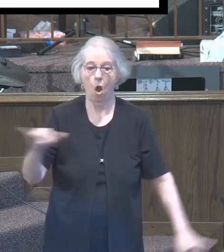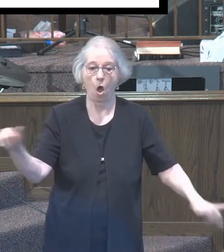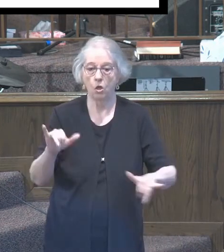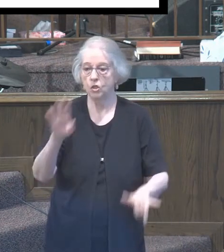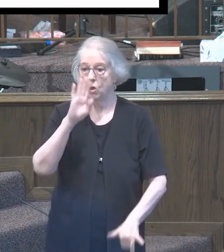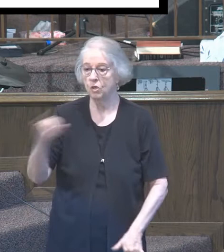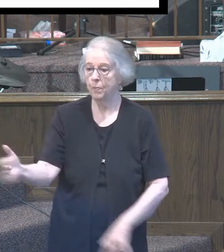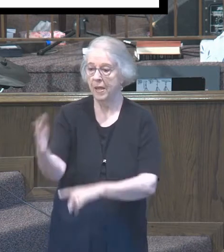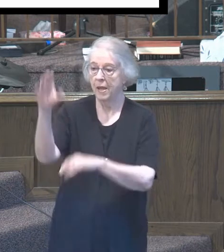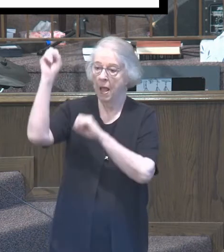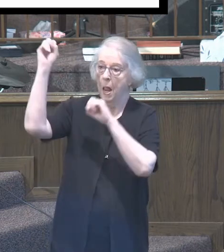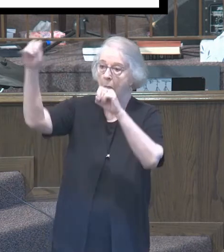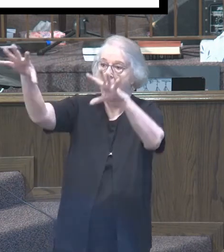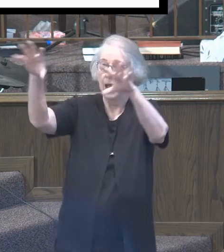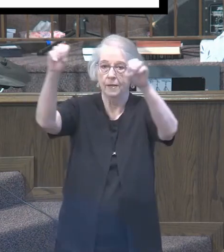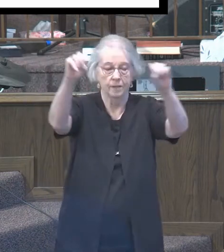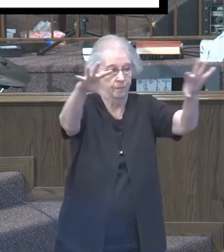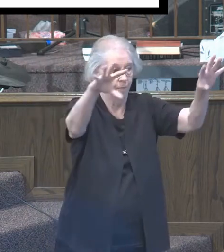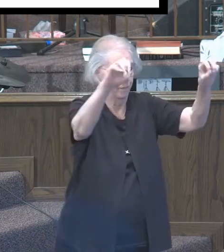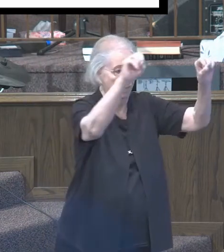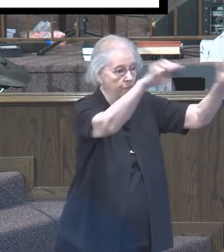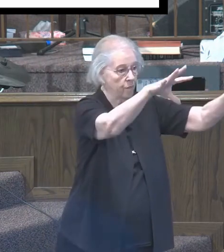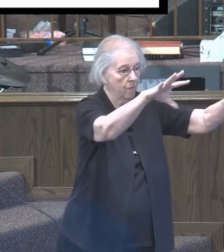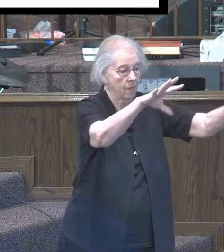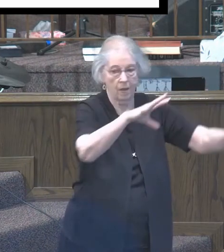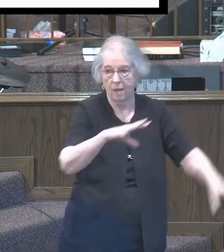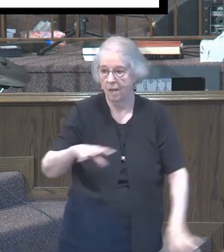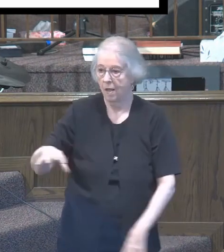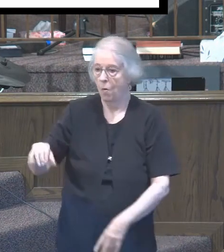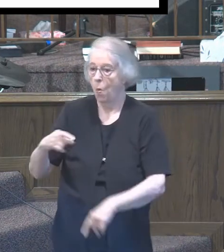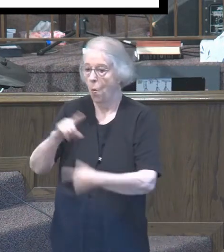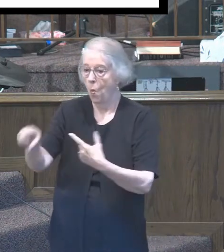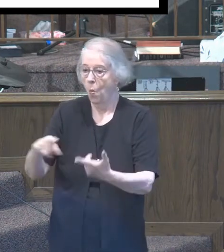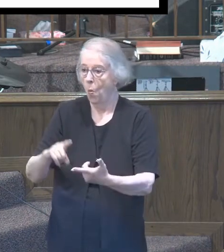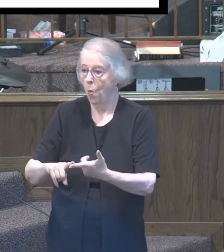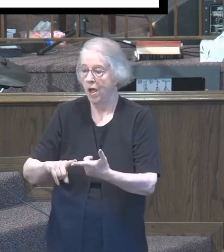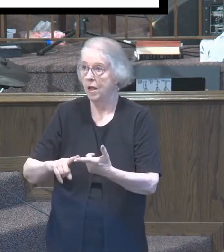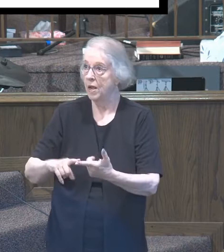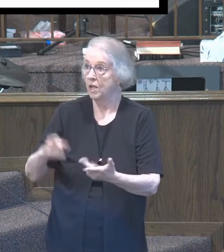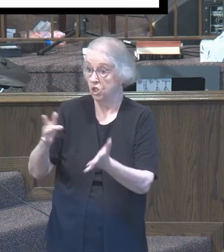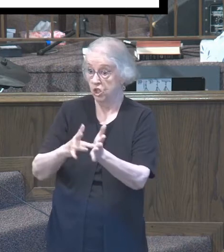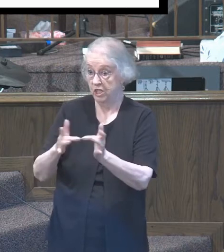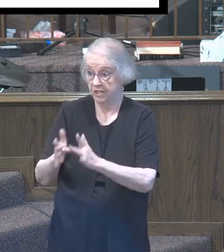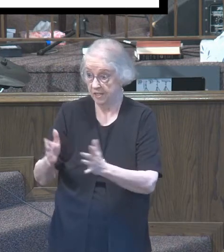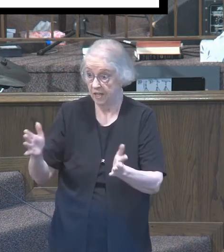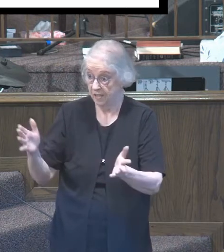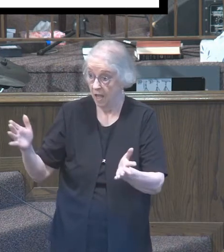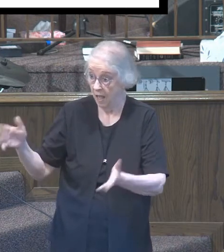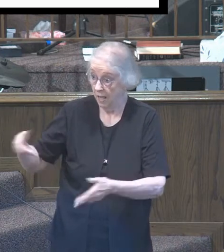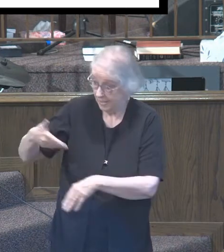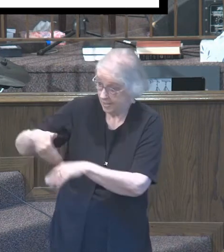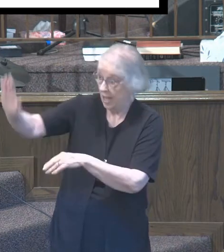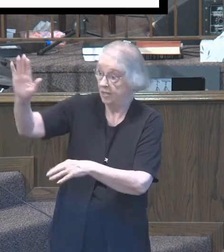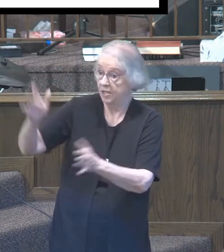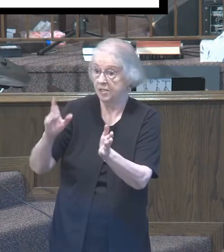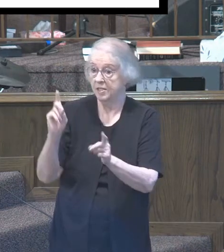bearers, you don't think I'm going to hide you under a bucket, do you? I'm putting you on a light stand. Now that